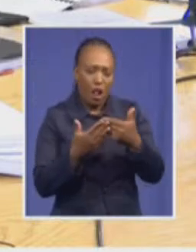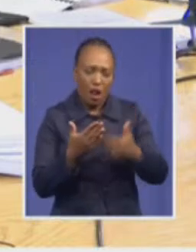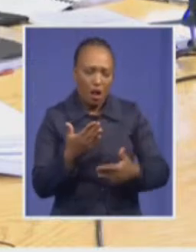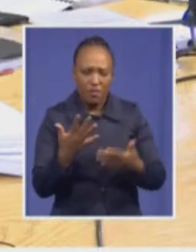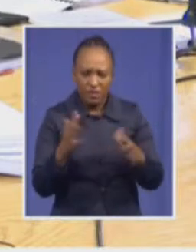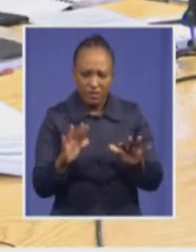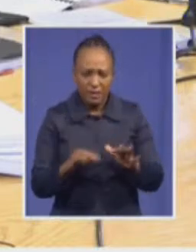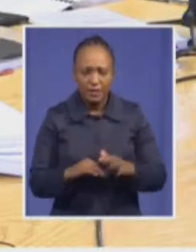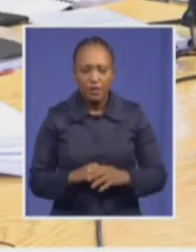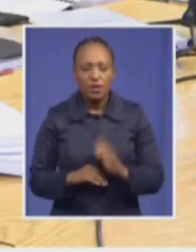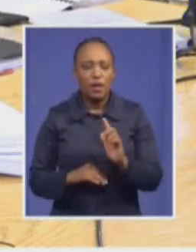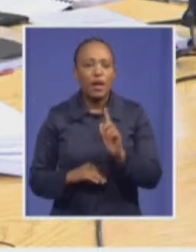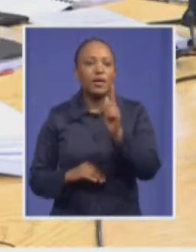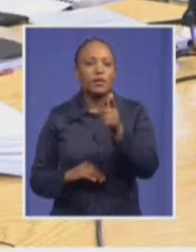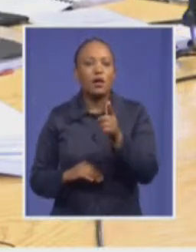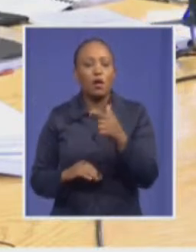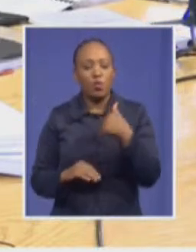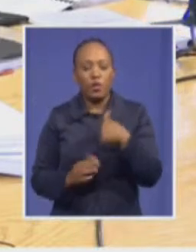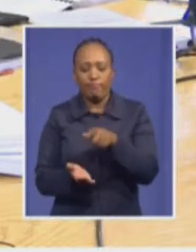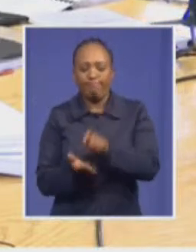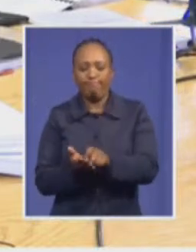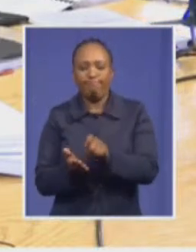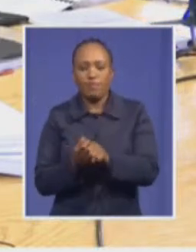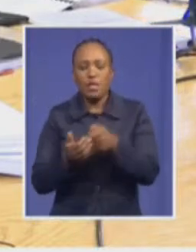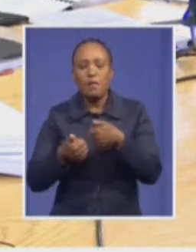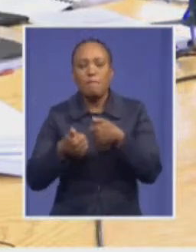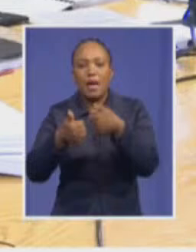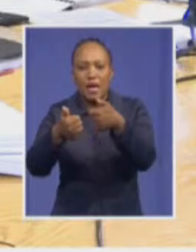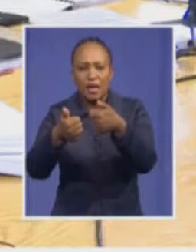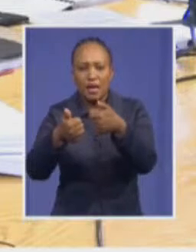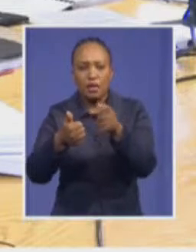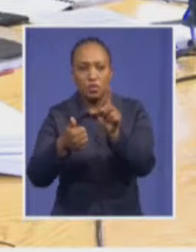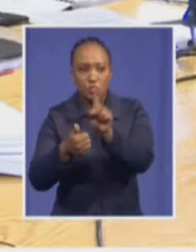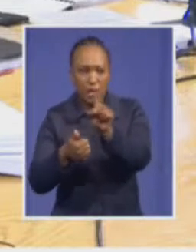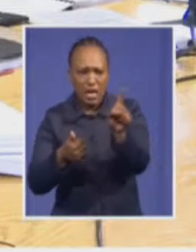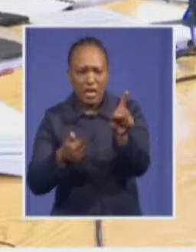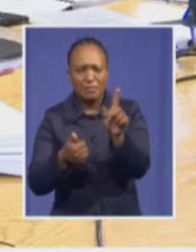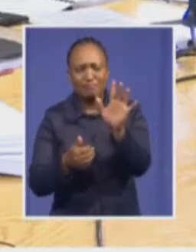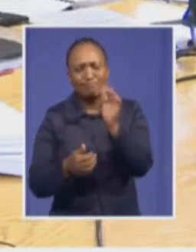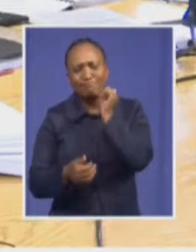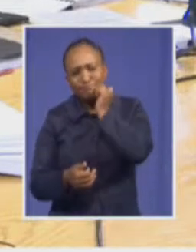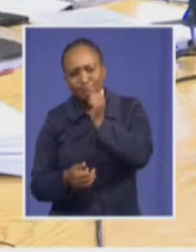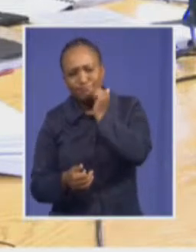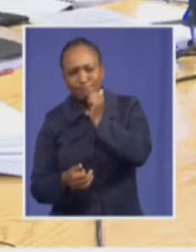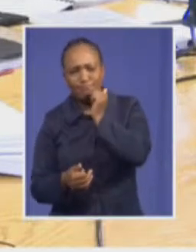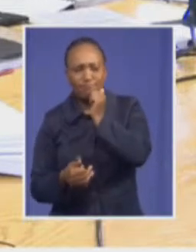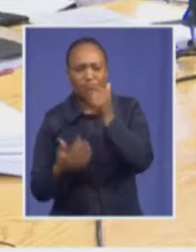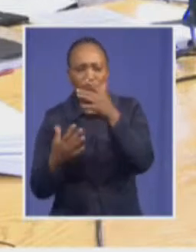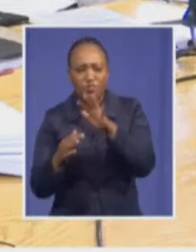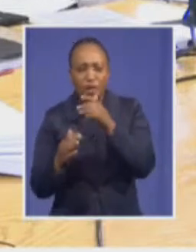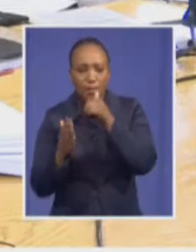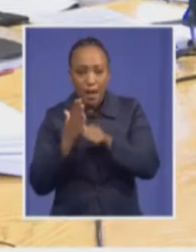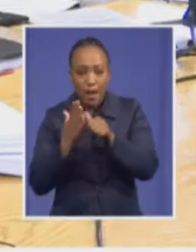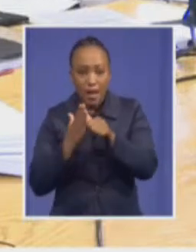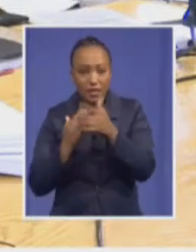them to say, look, we apologize for it. Is this the letter that is on 106?